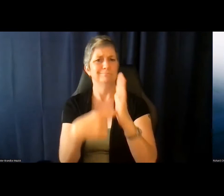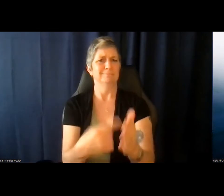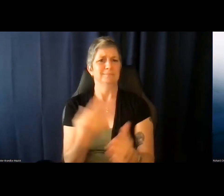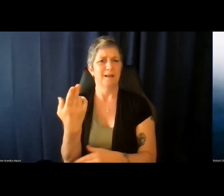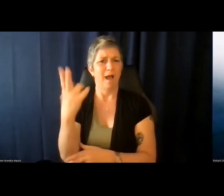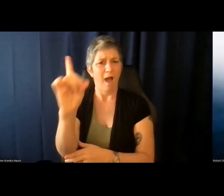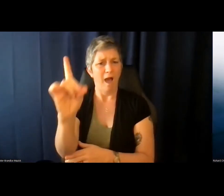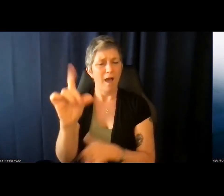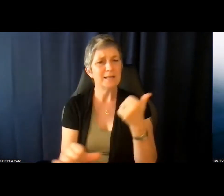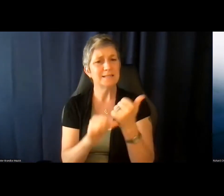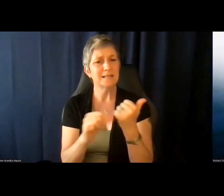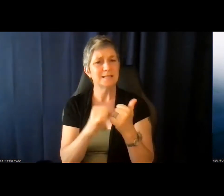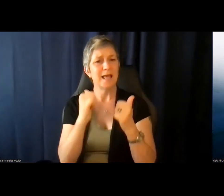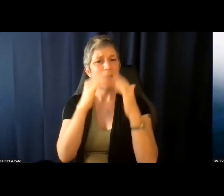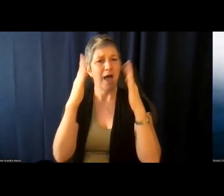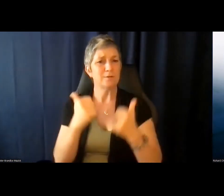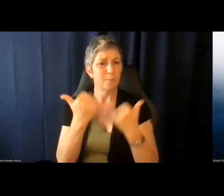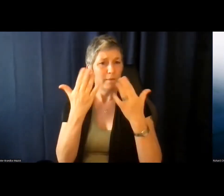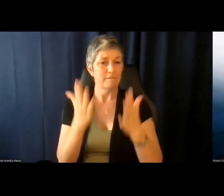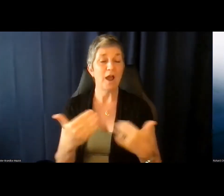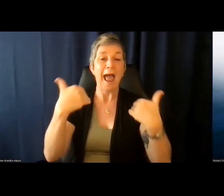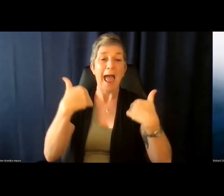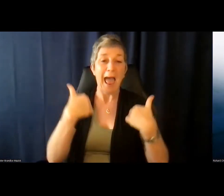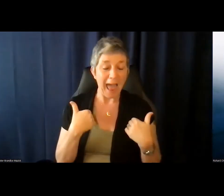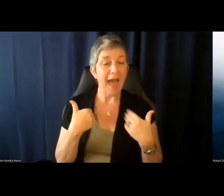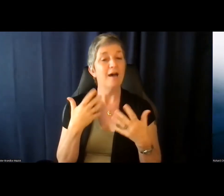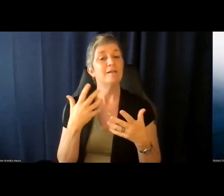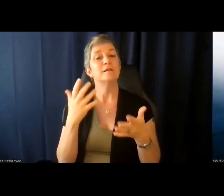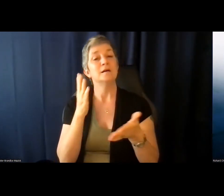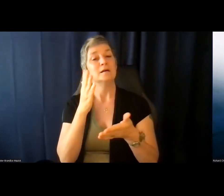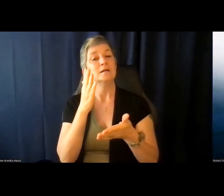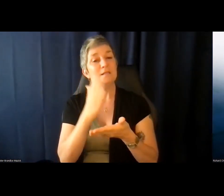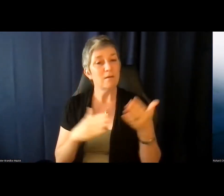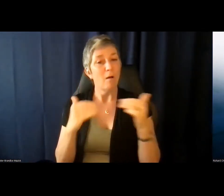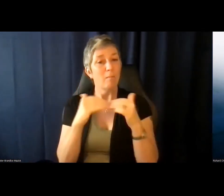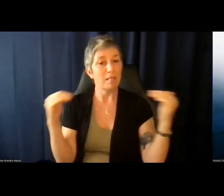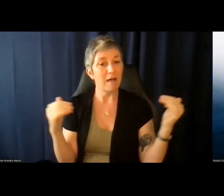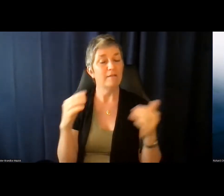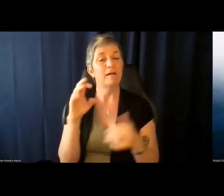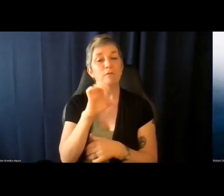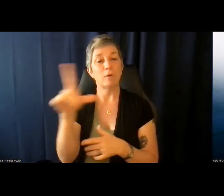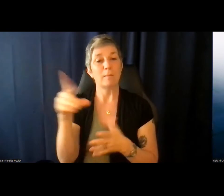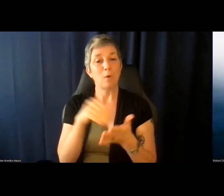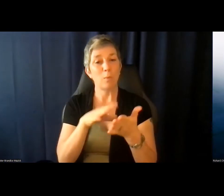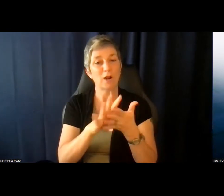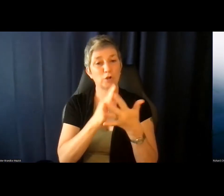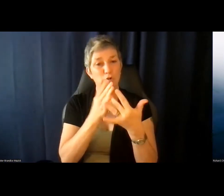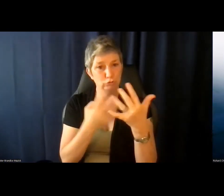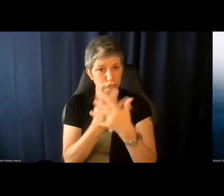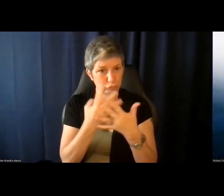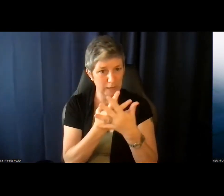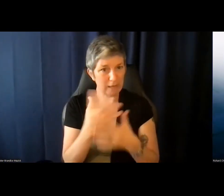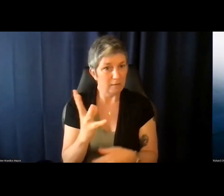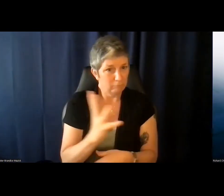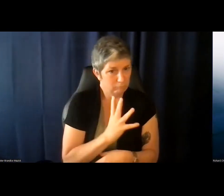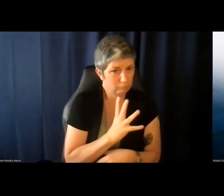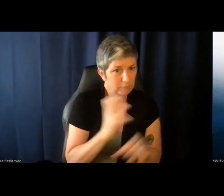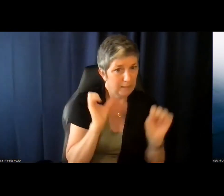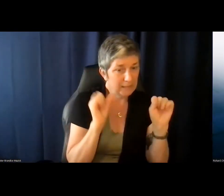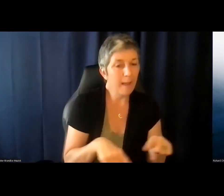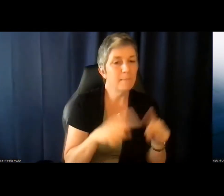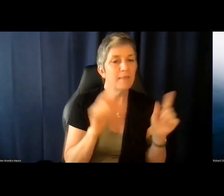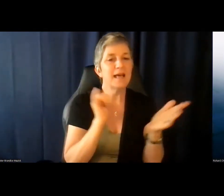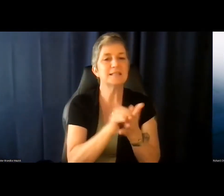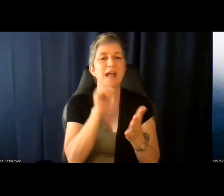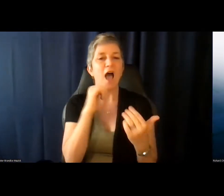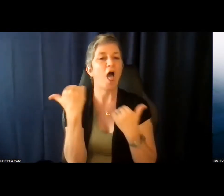housing providers often do have the discretion to conduct some level of criminal record screening, that that is not an unlimited discretion,